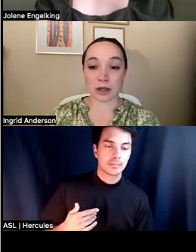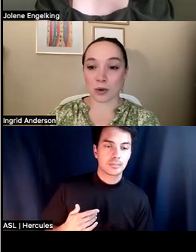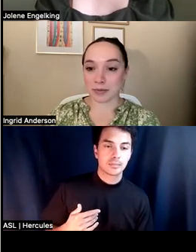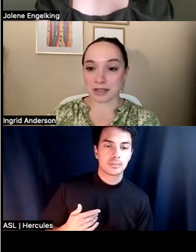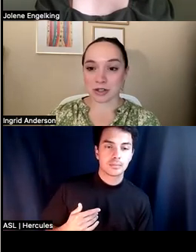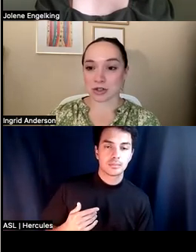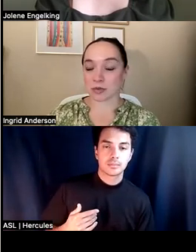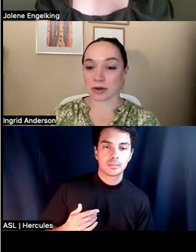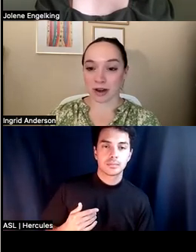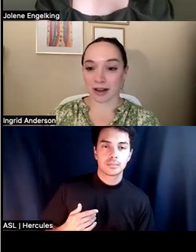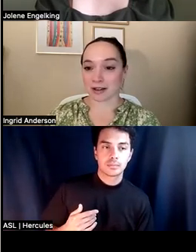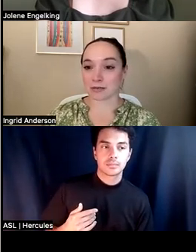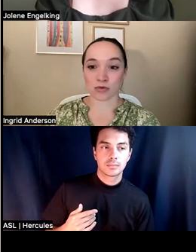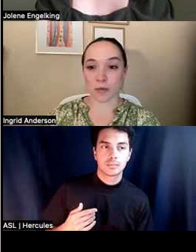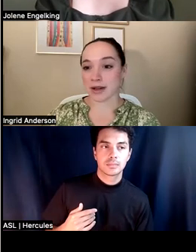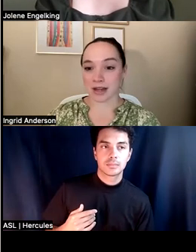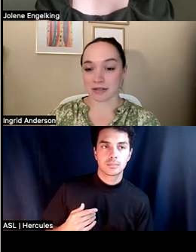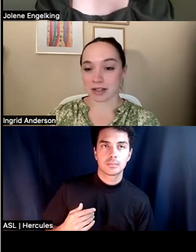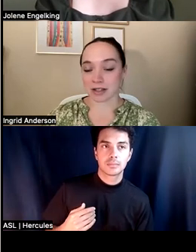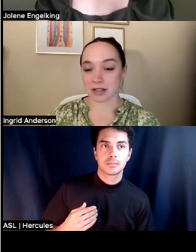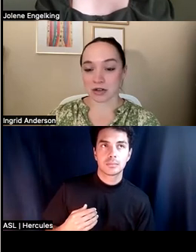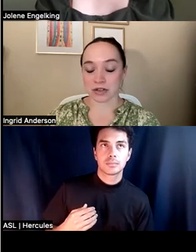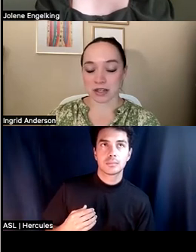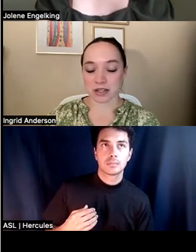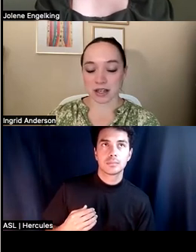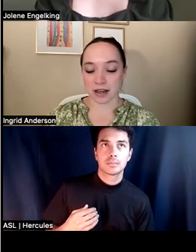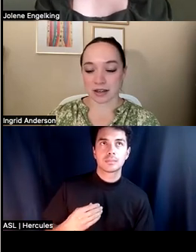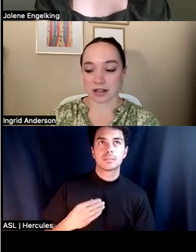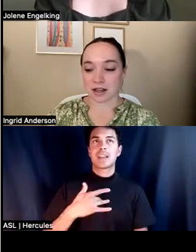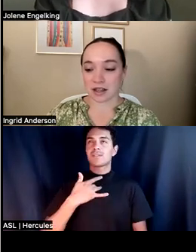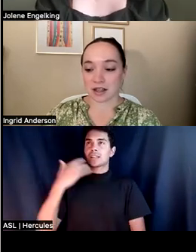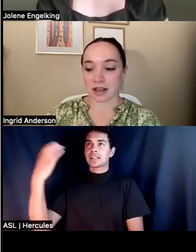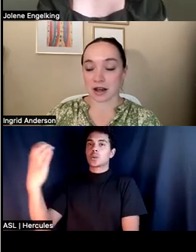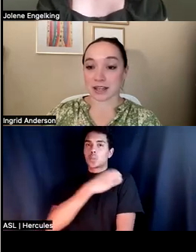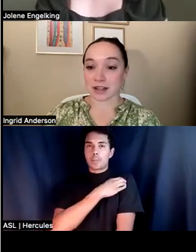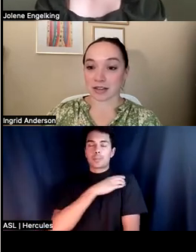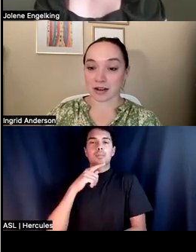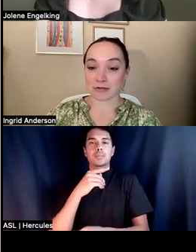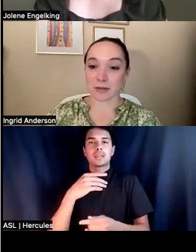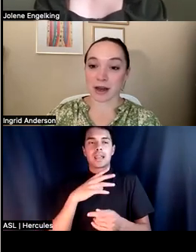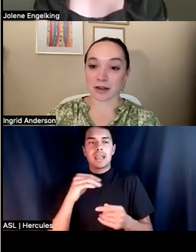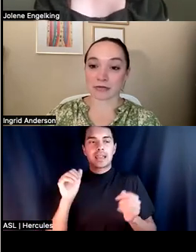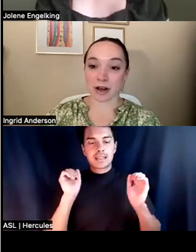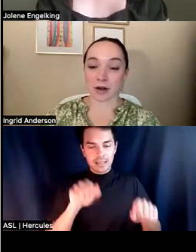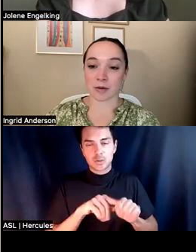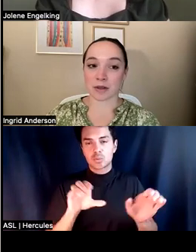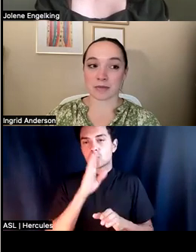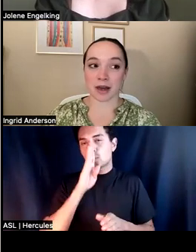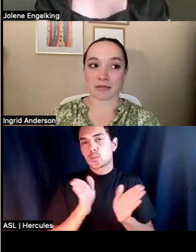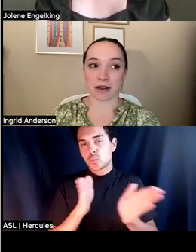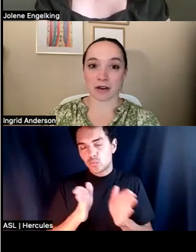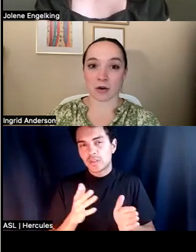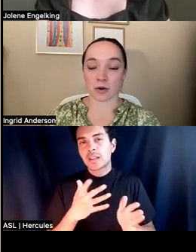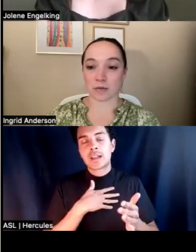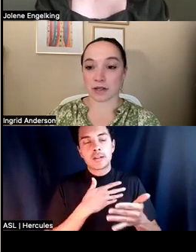well equipped to provide robust advocacy services, and yet I was getting a lot of feedback from